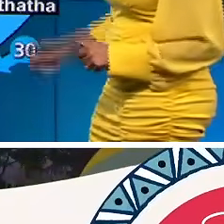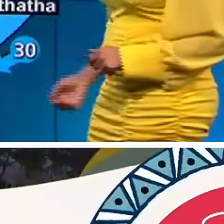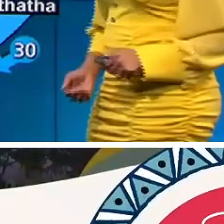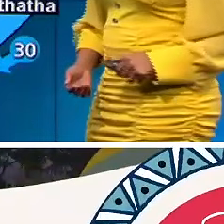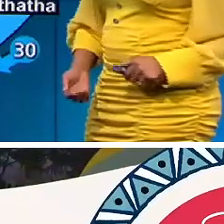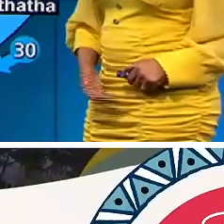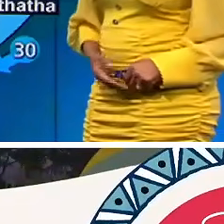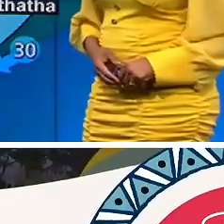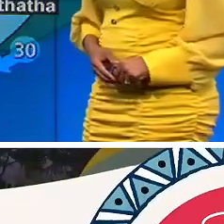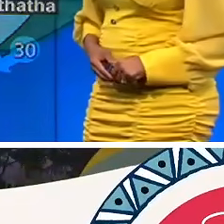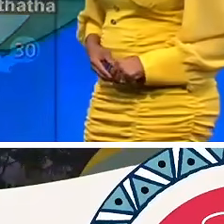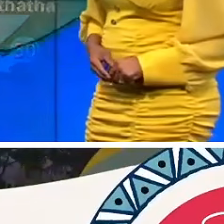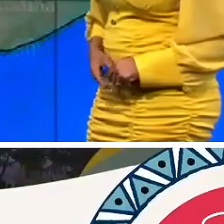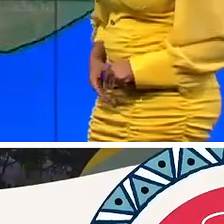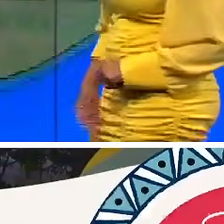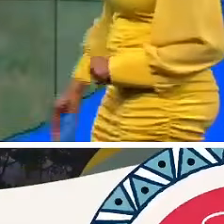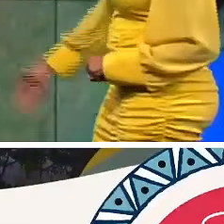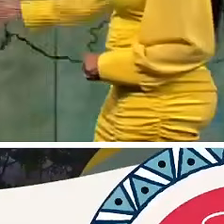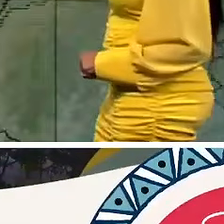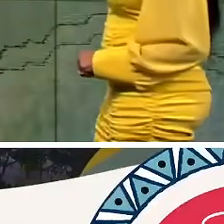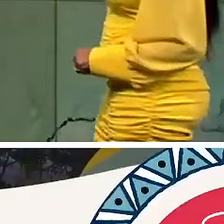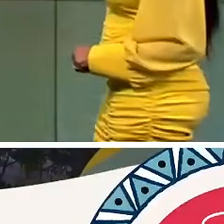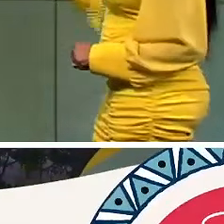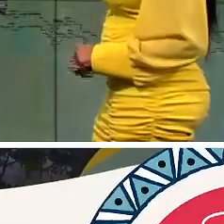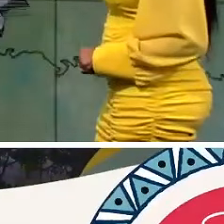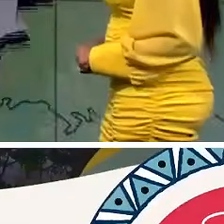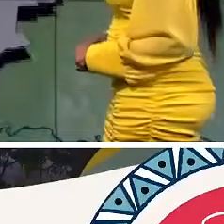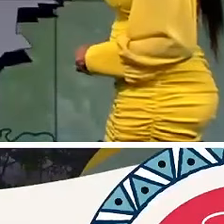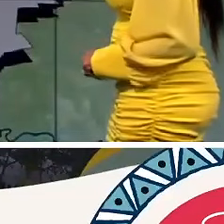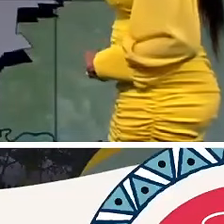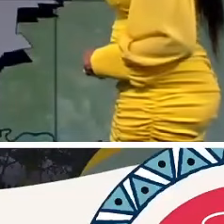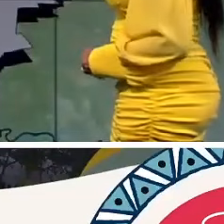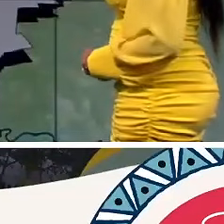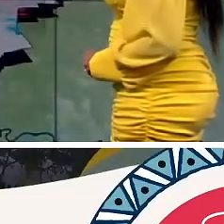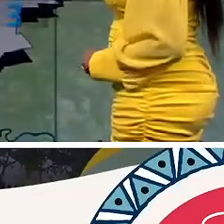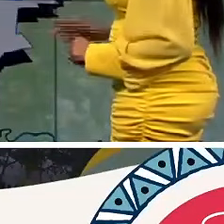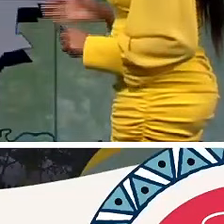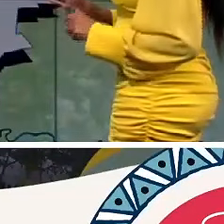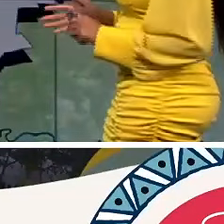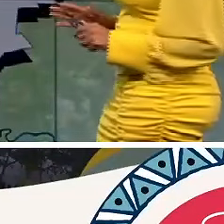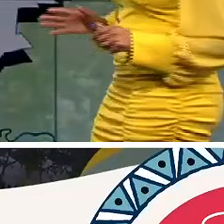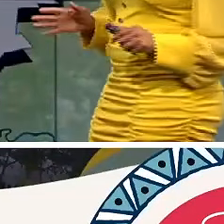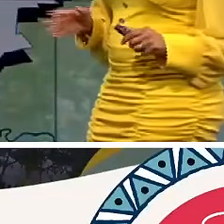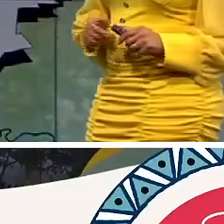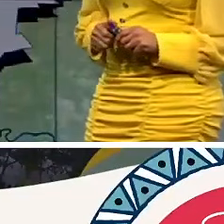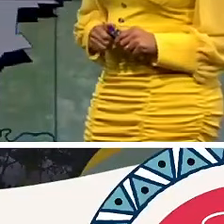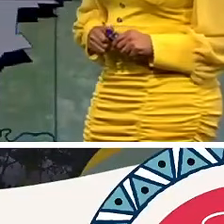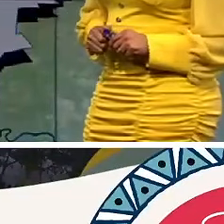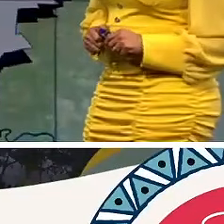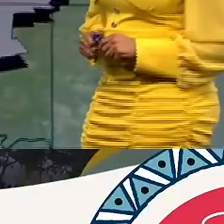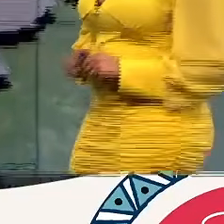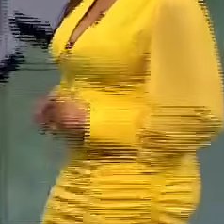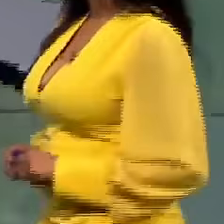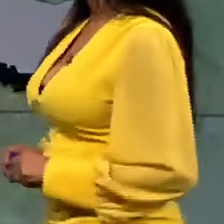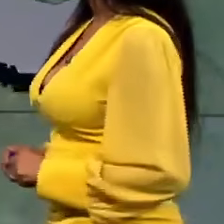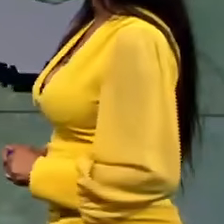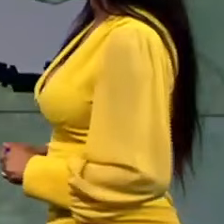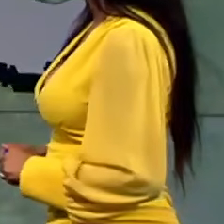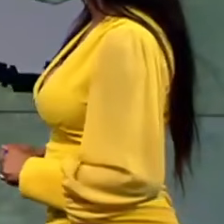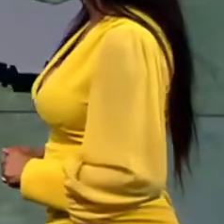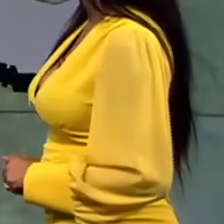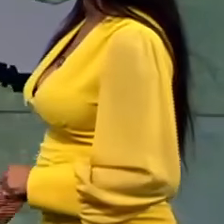ya Gauteng di tla nna le gone go aparelwa ke Maru fa re lebelela di-temperature tsa rona Johannesburg e tla nna le gone go nna tsididi mo mosong ka digata di le 5